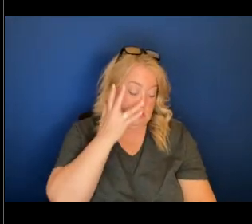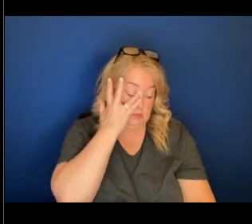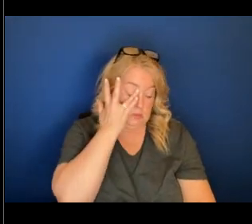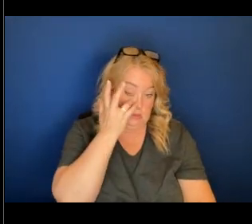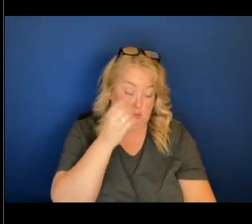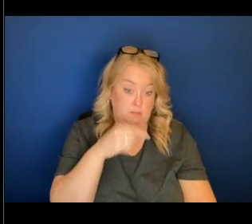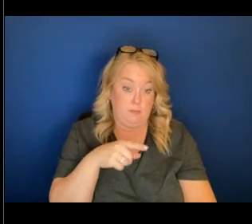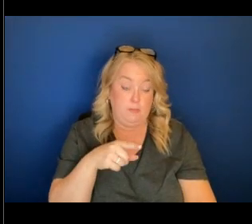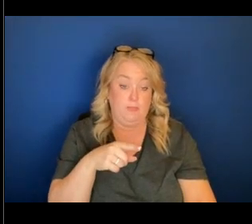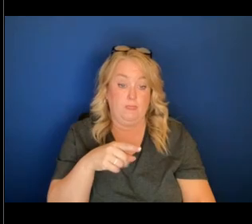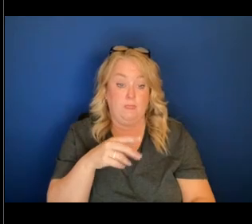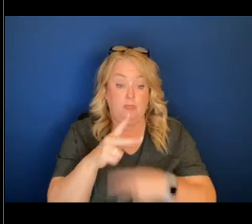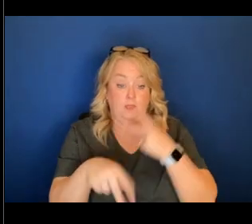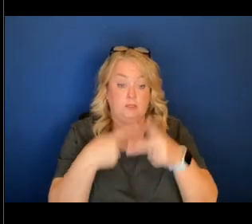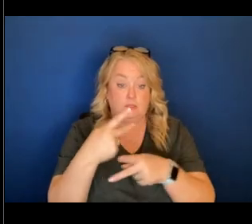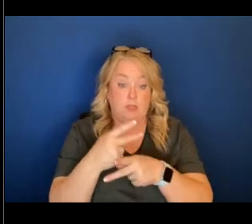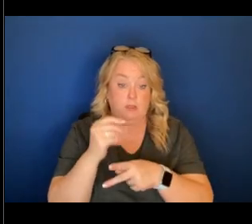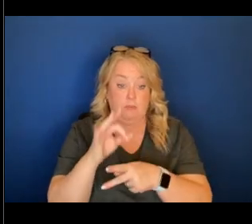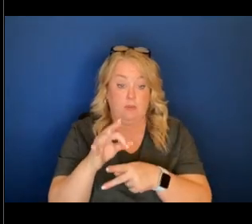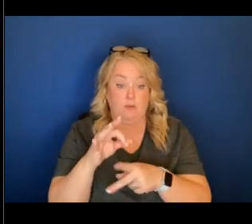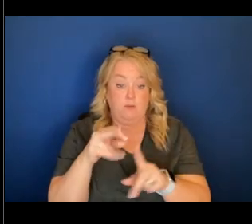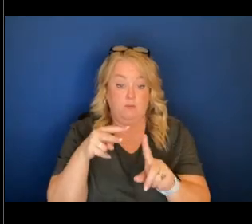Height of room outlets.